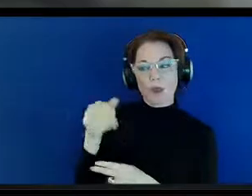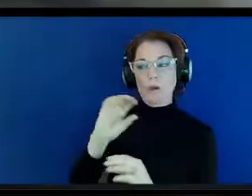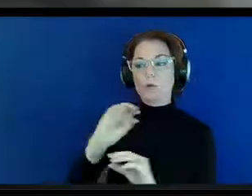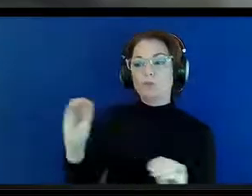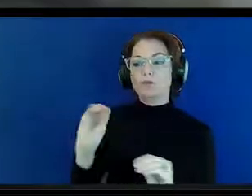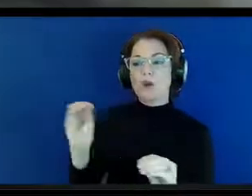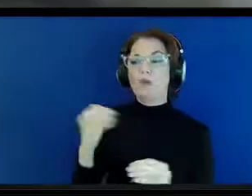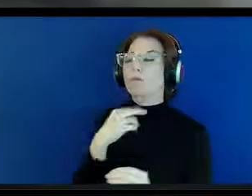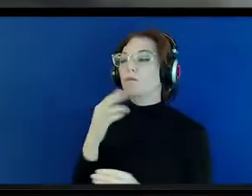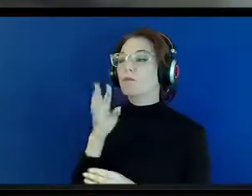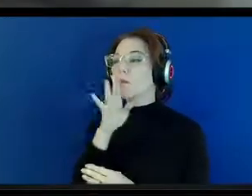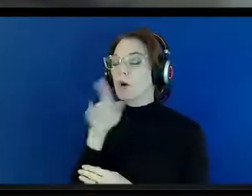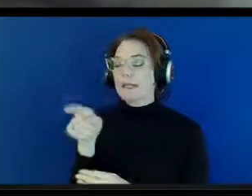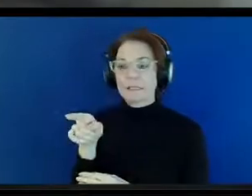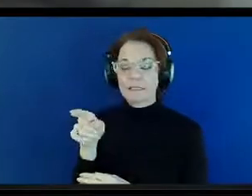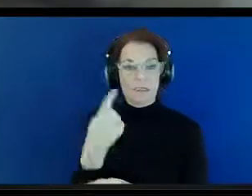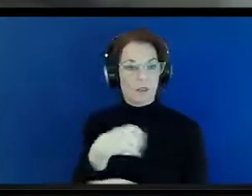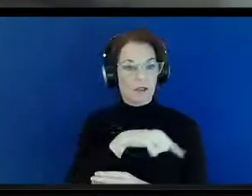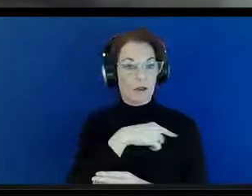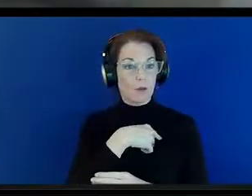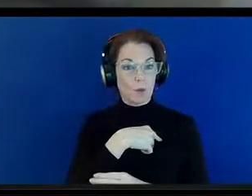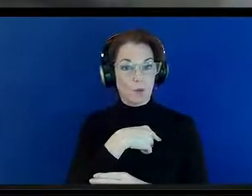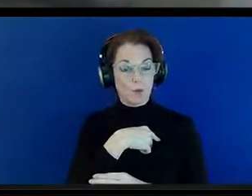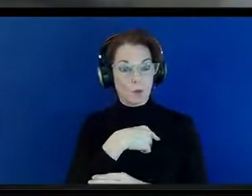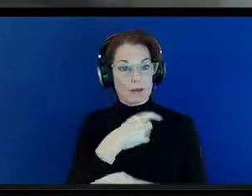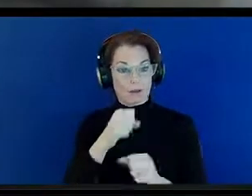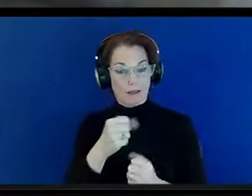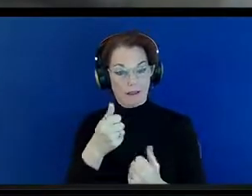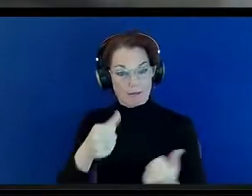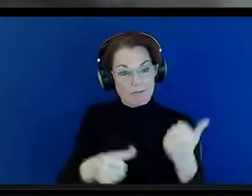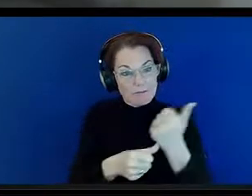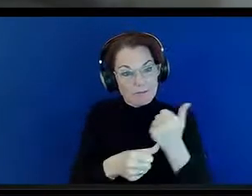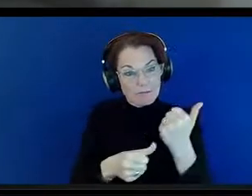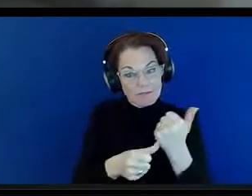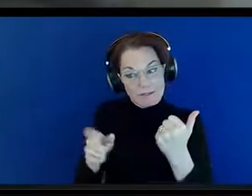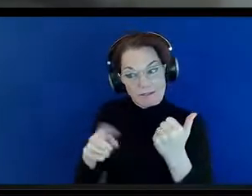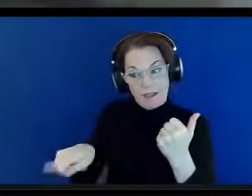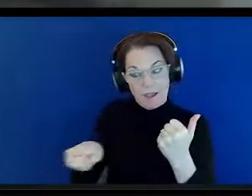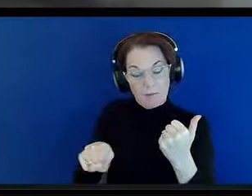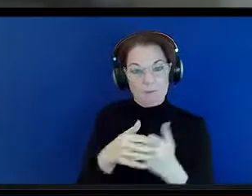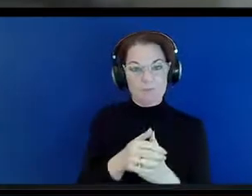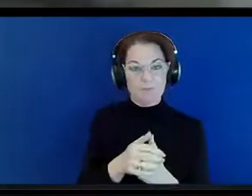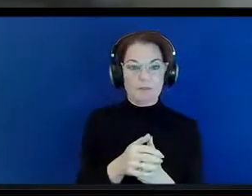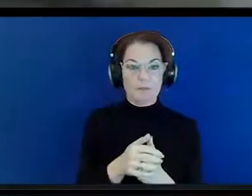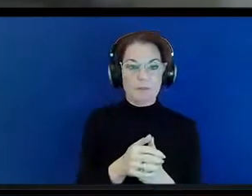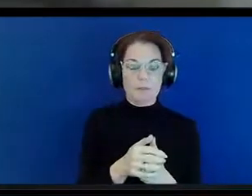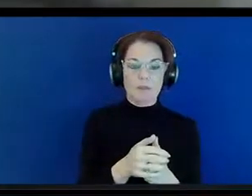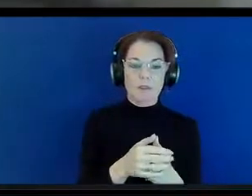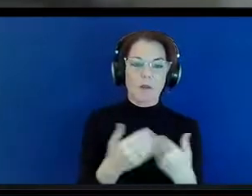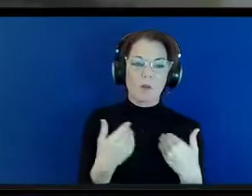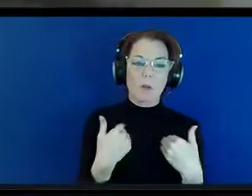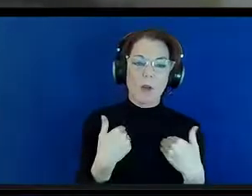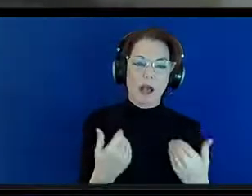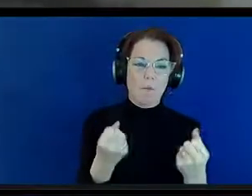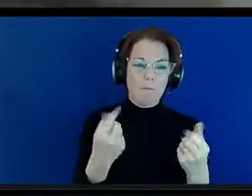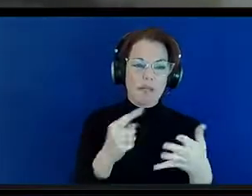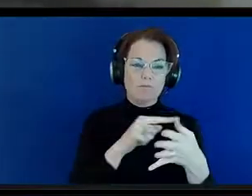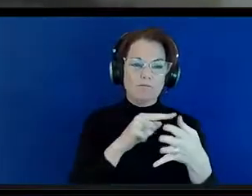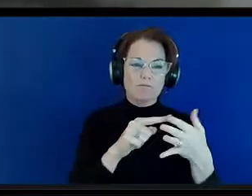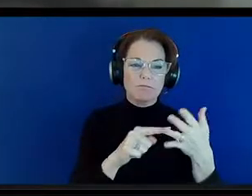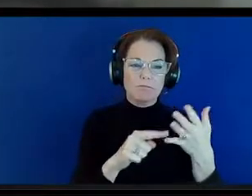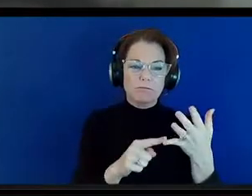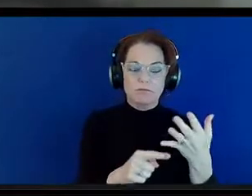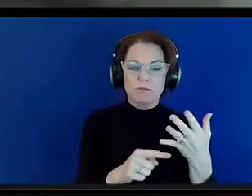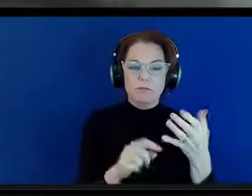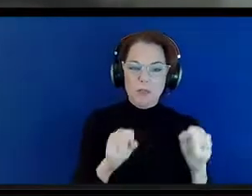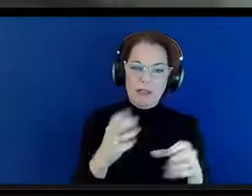voice of those people who need assistance. And there are many mechanisms that we can utilize to make